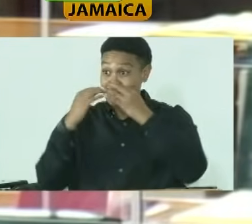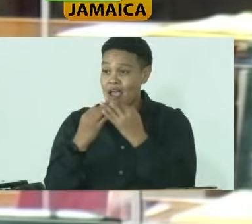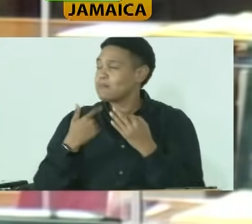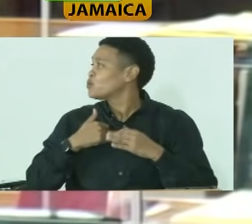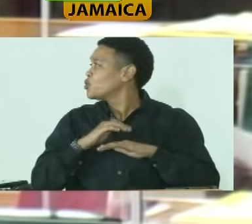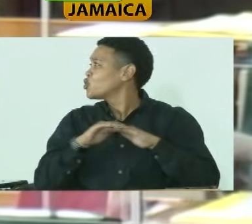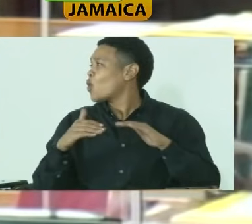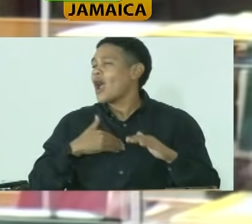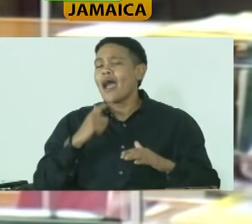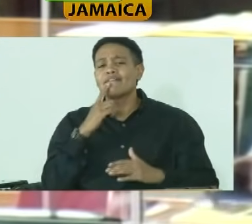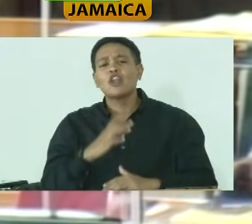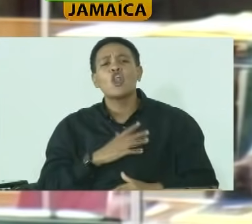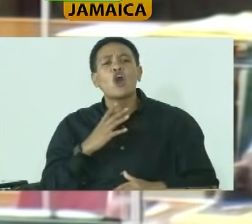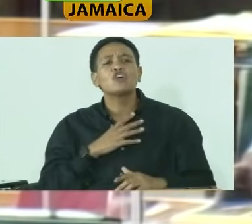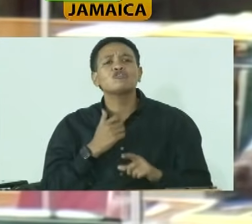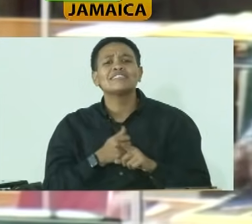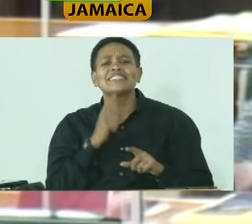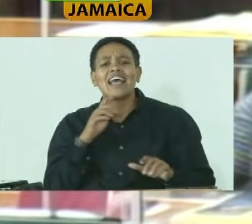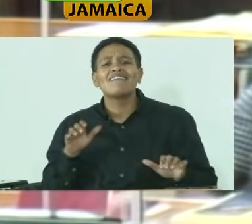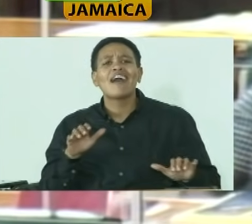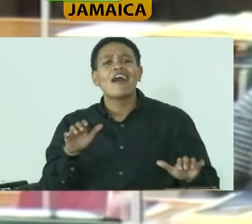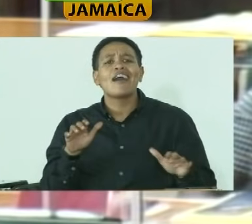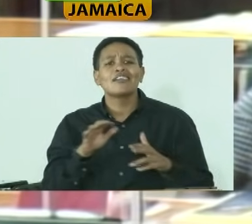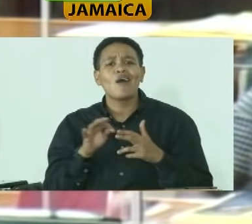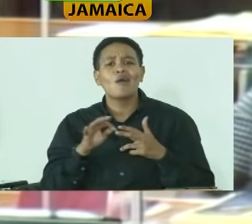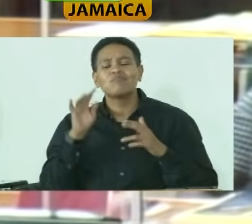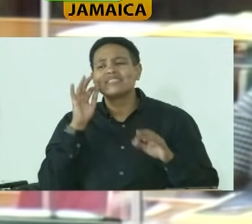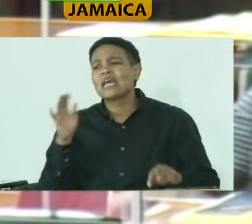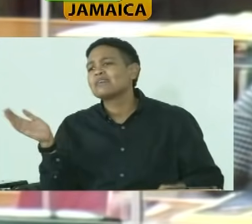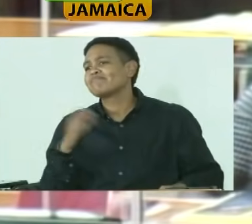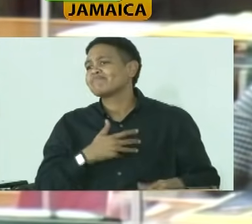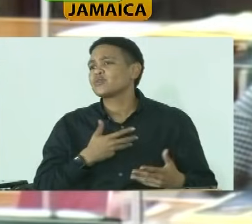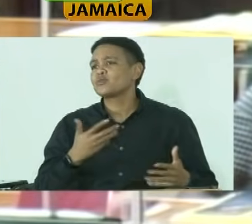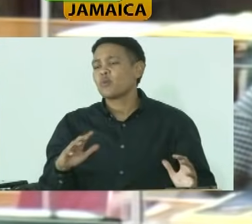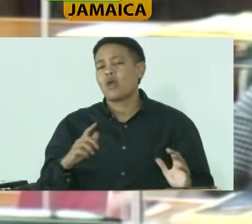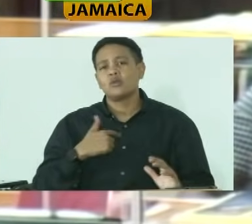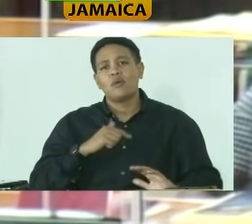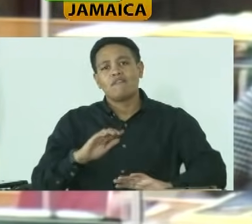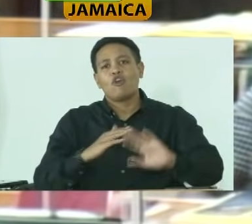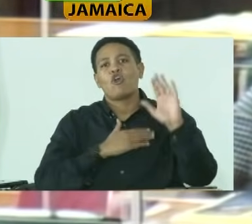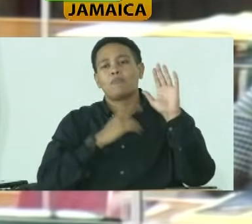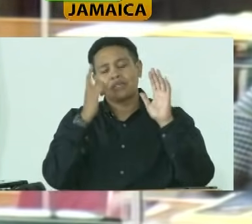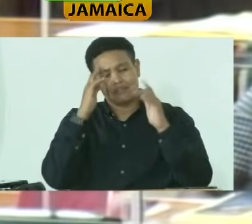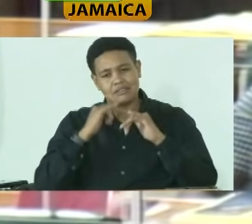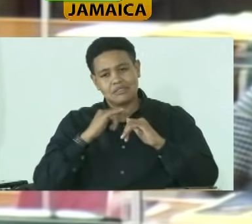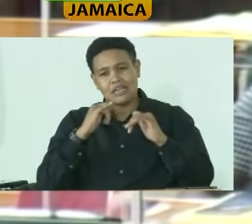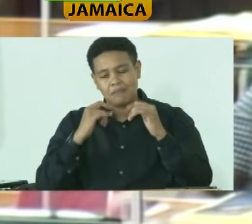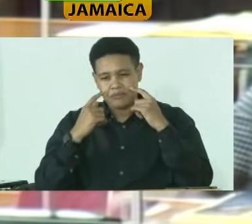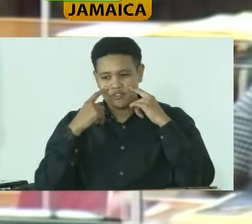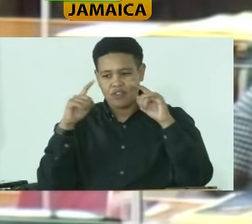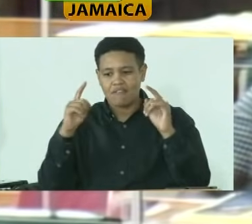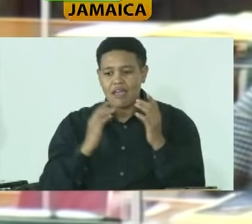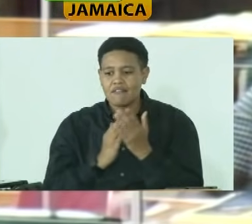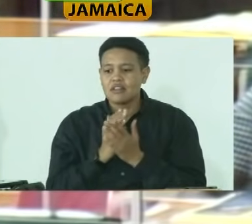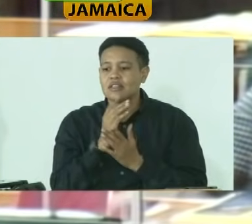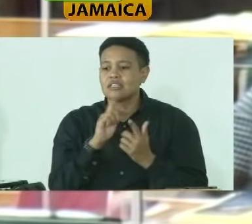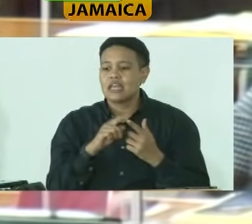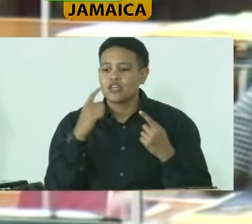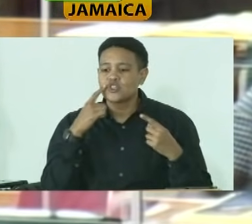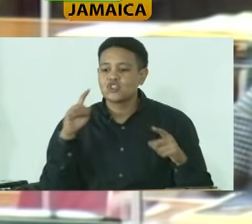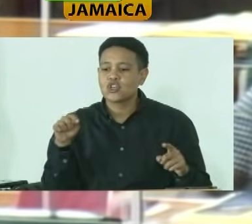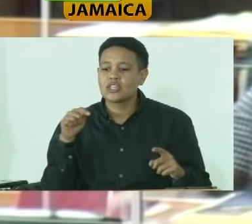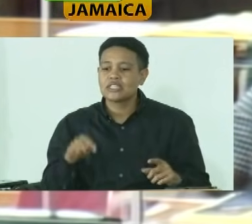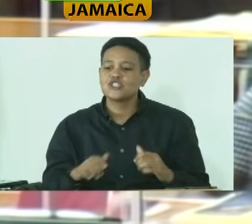not have the luxury of opting out. We have to commit to our mutual survival and success. This